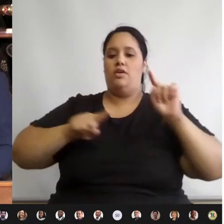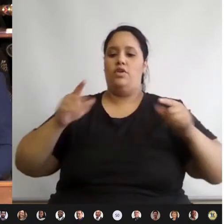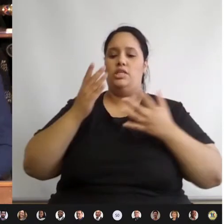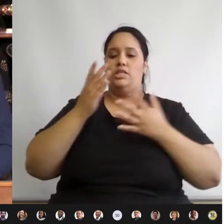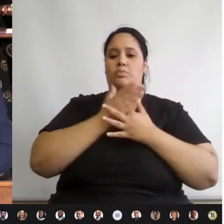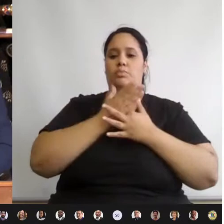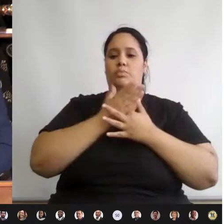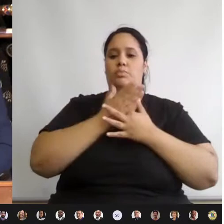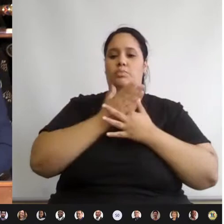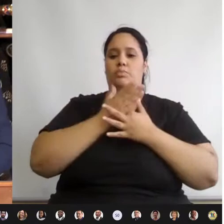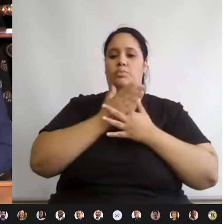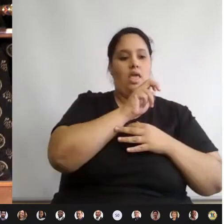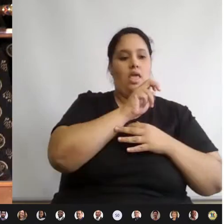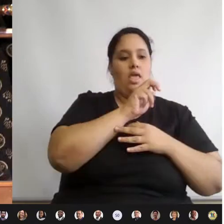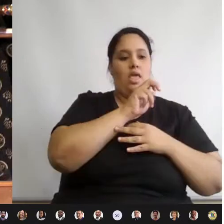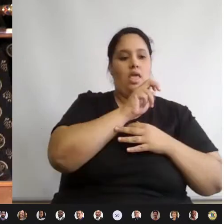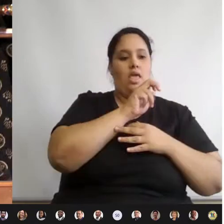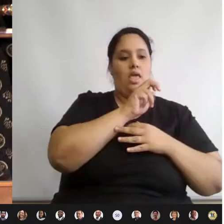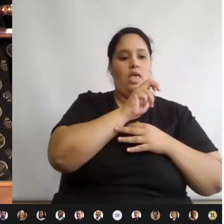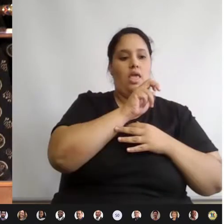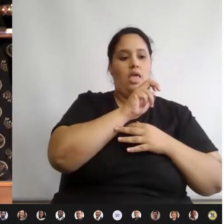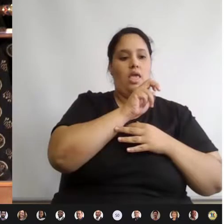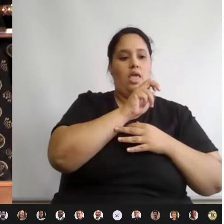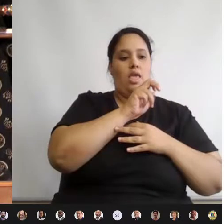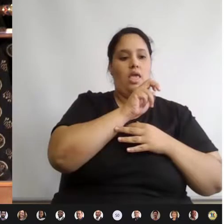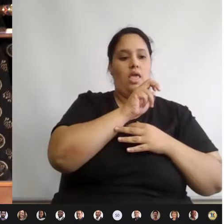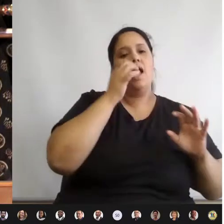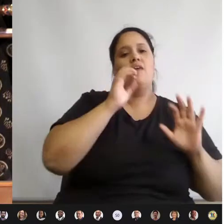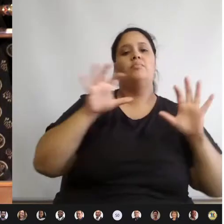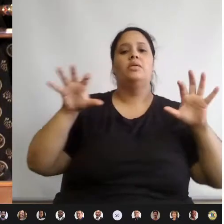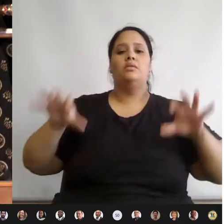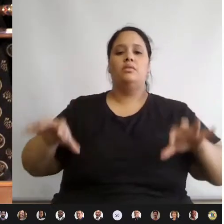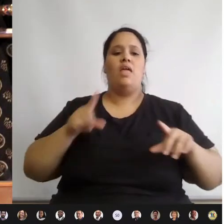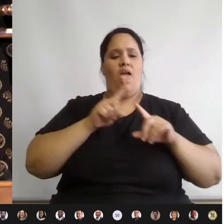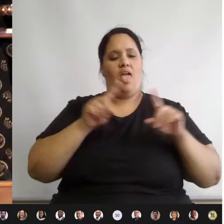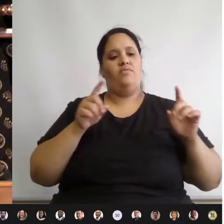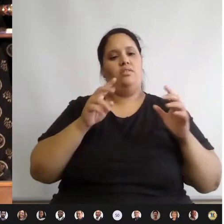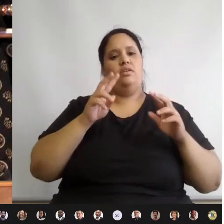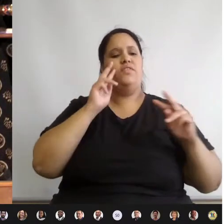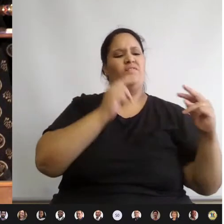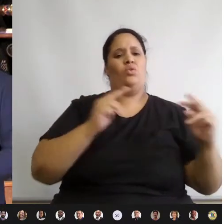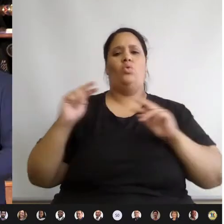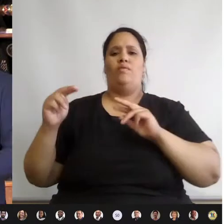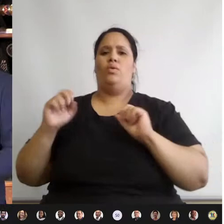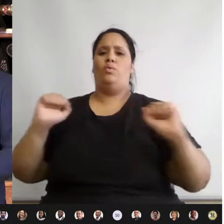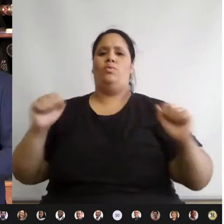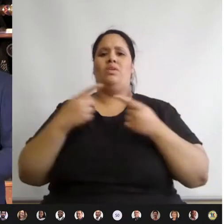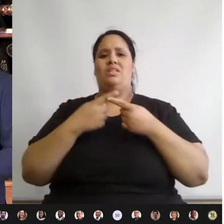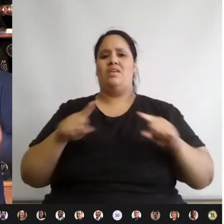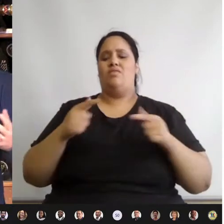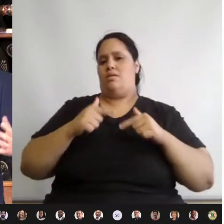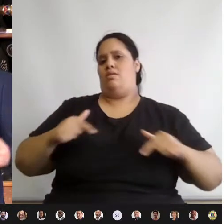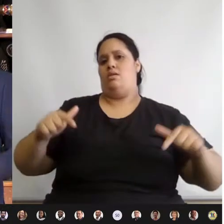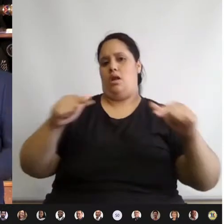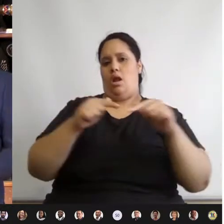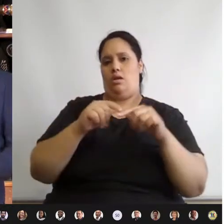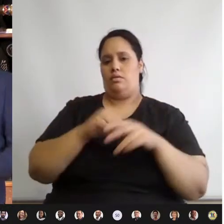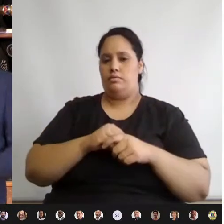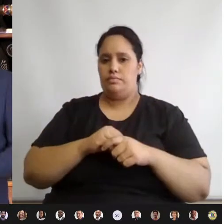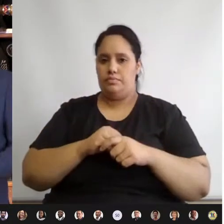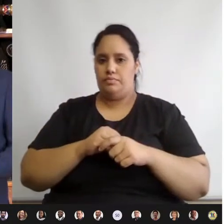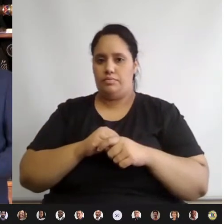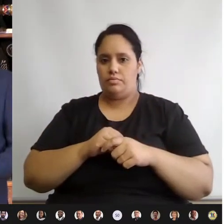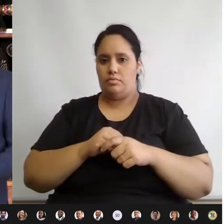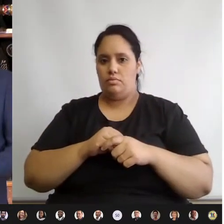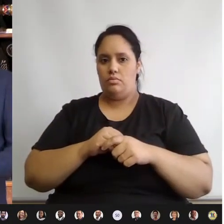and the DA government and their position on land. And I think nothing stands out more than what was mentioned